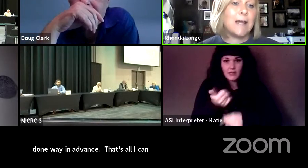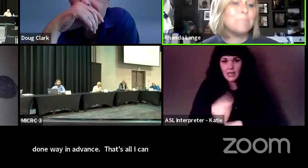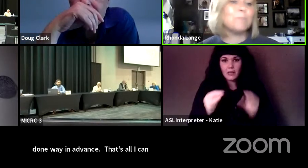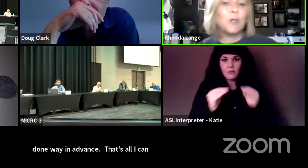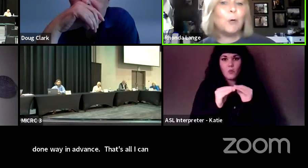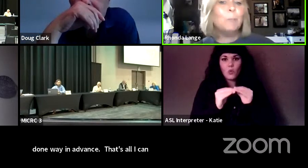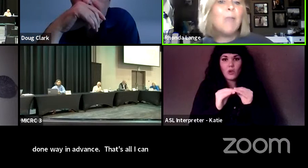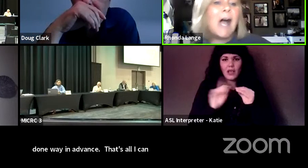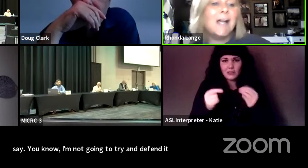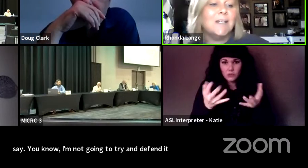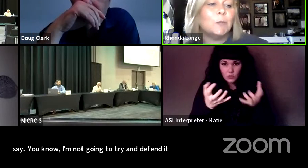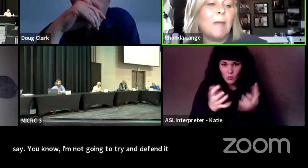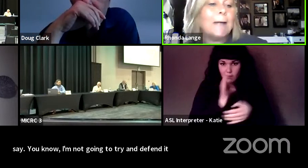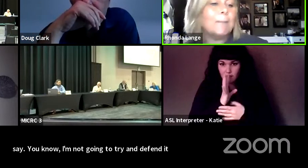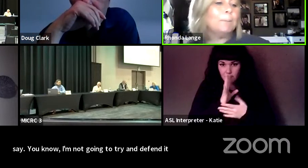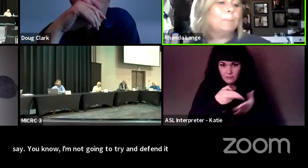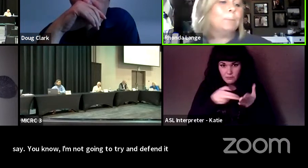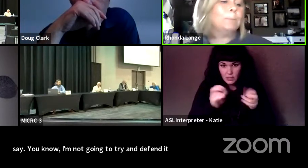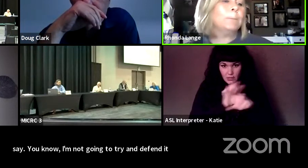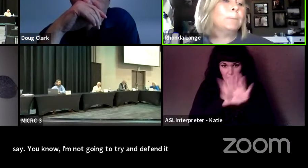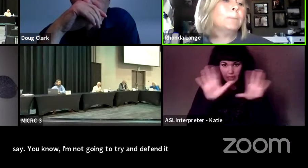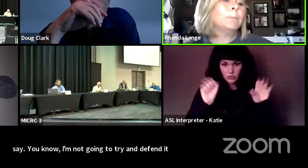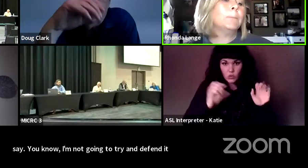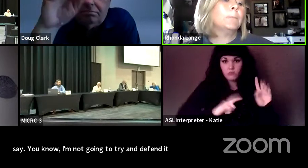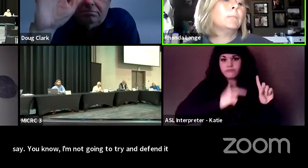clear of that. So I yield back.